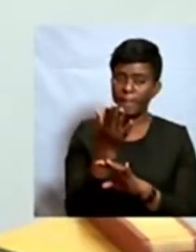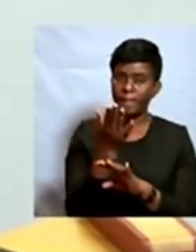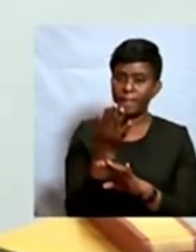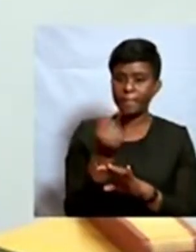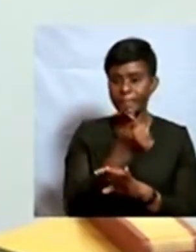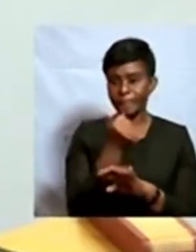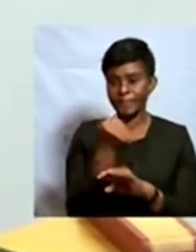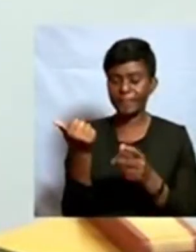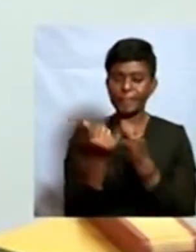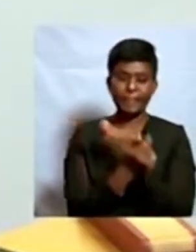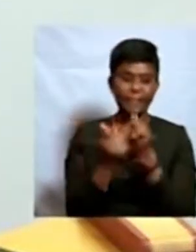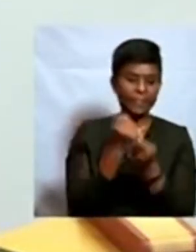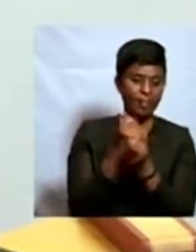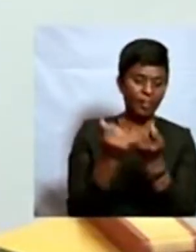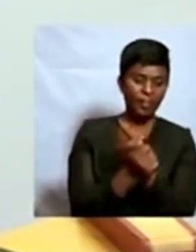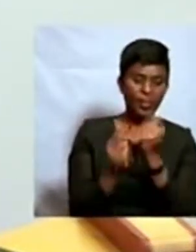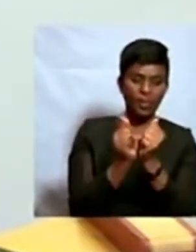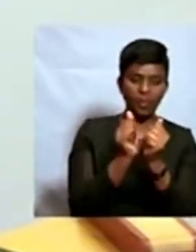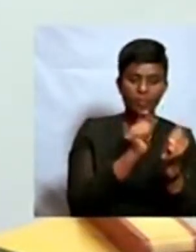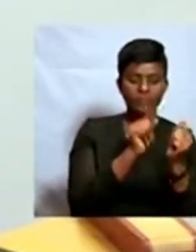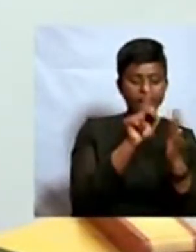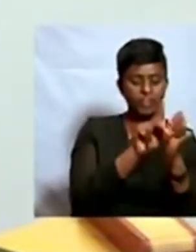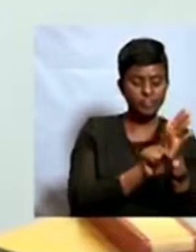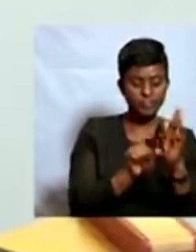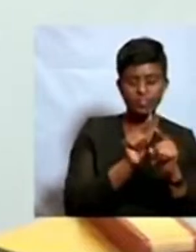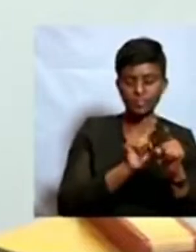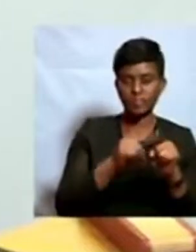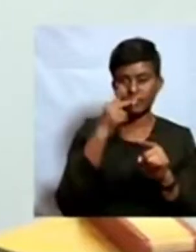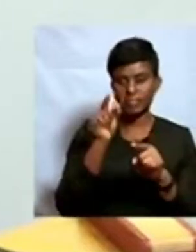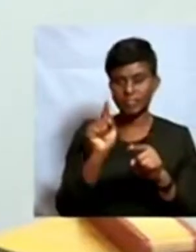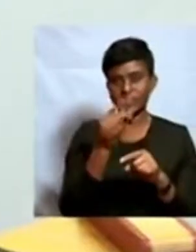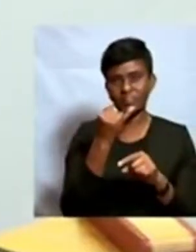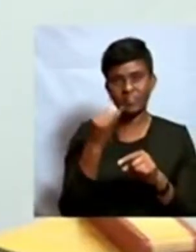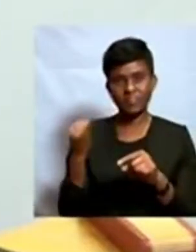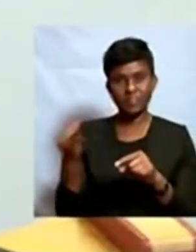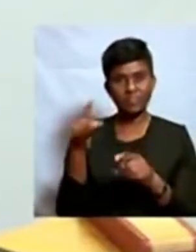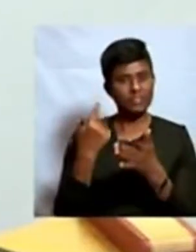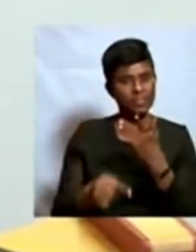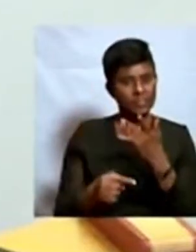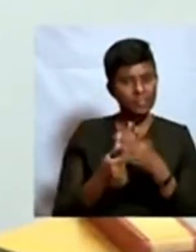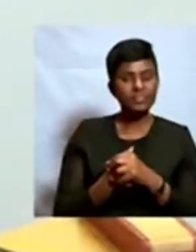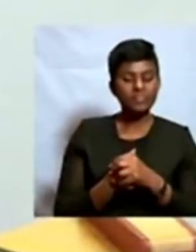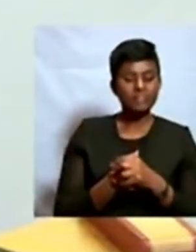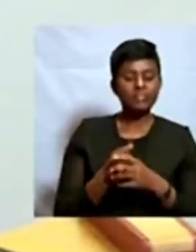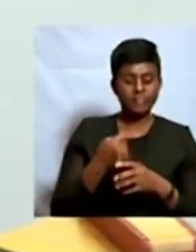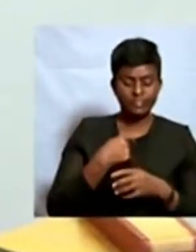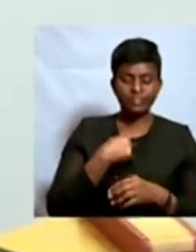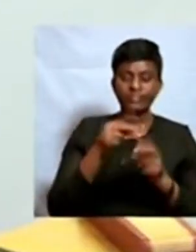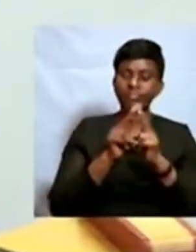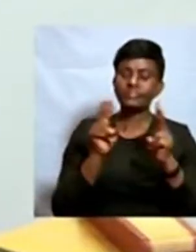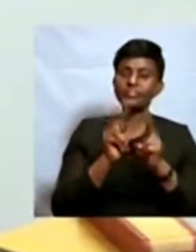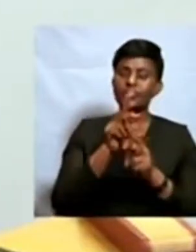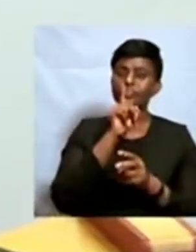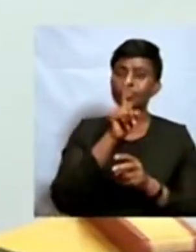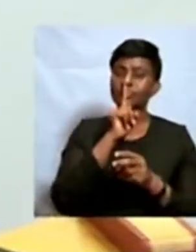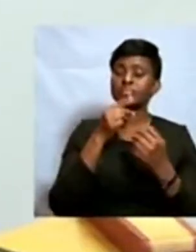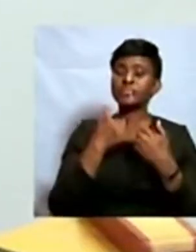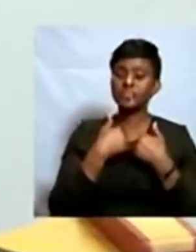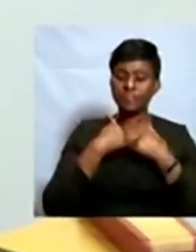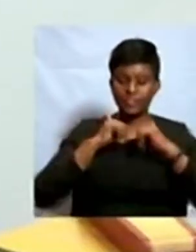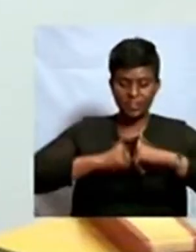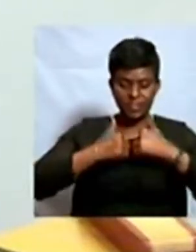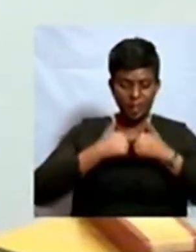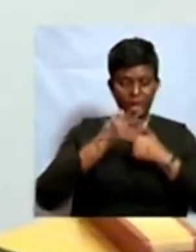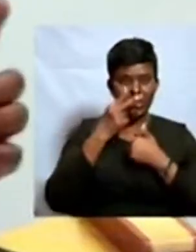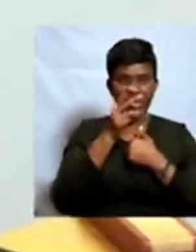any changes to the existing policy, you look at what are the key issues. So I'm very sure that we have